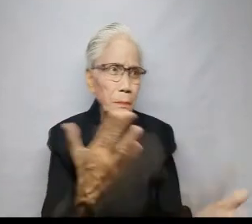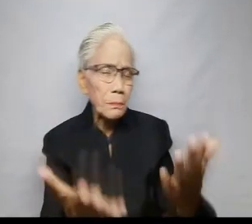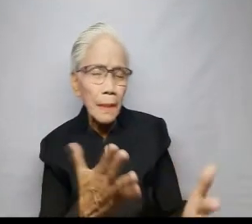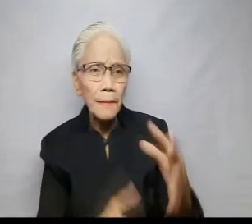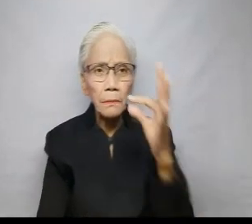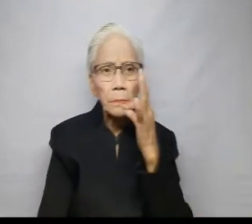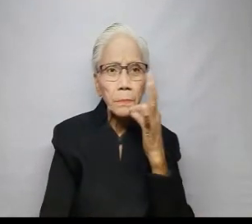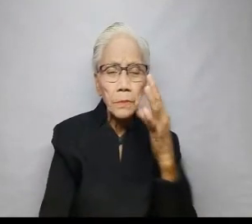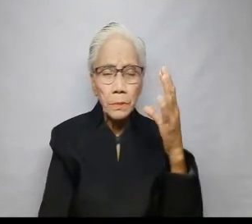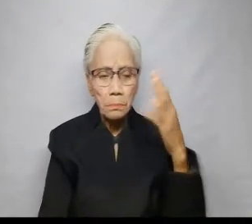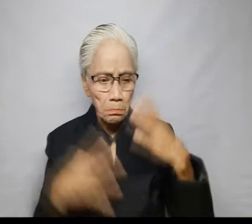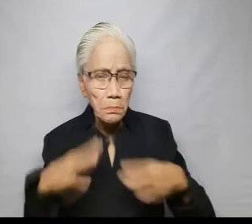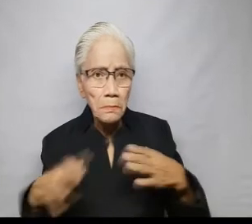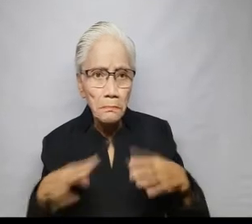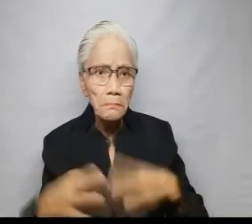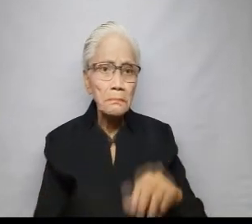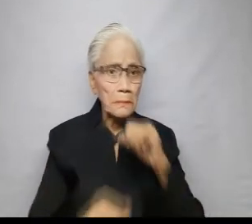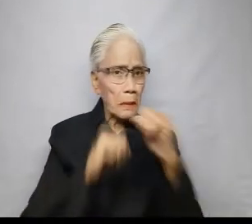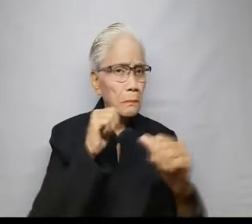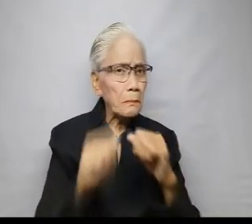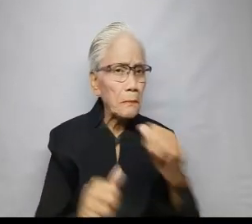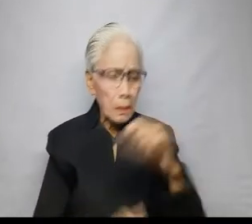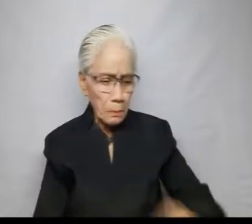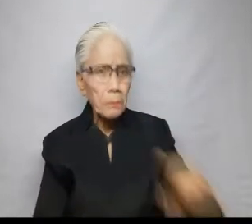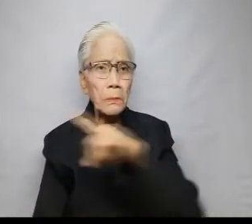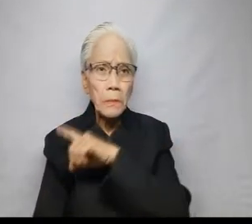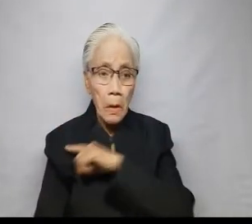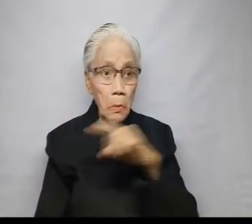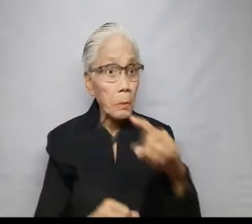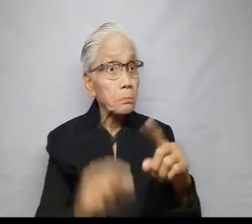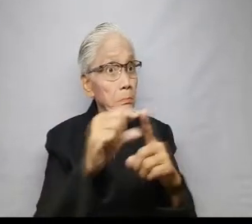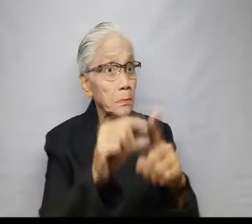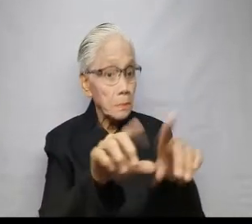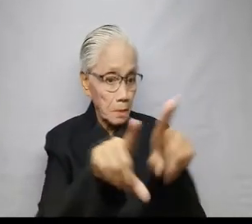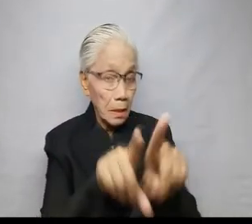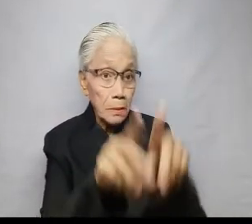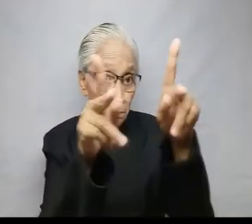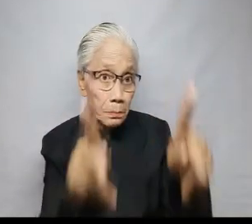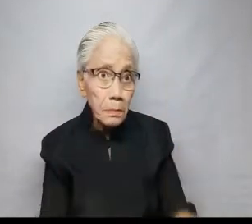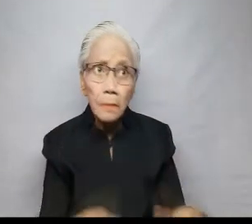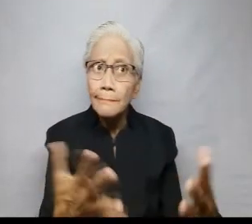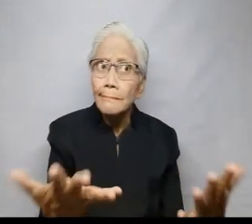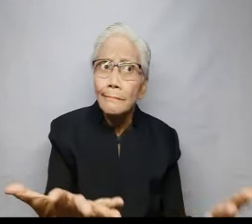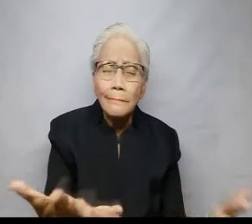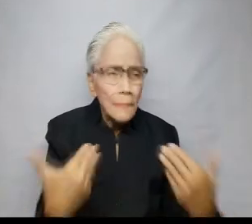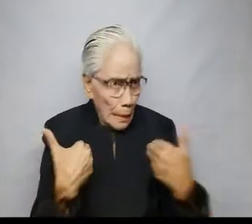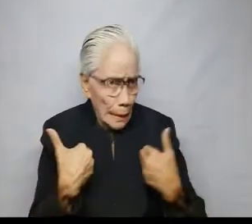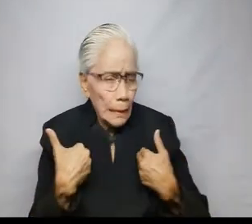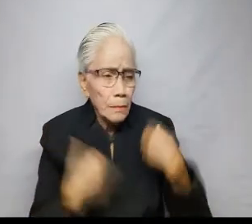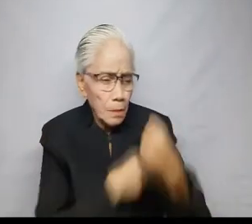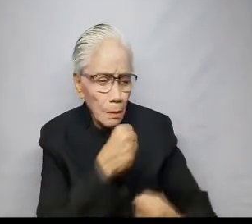need probably of food and clothes, denied of our worth as a person. It is where there